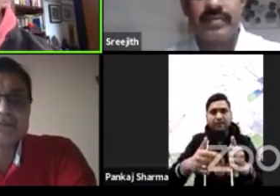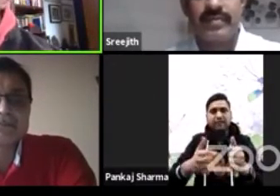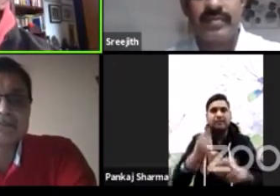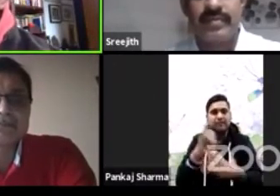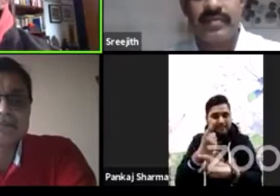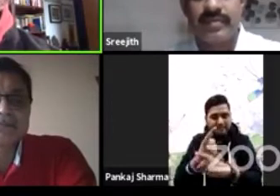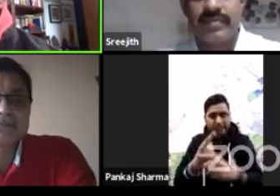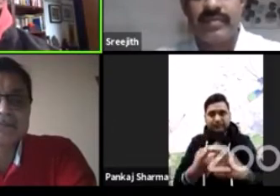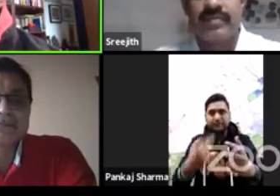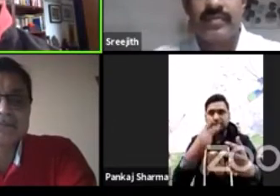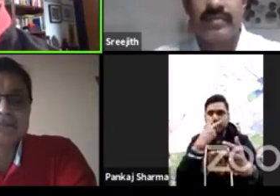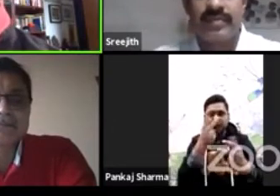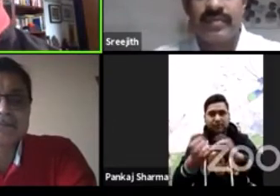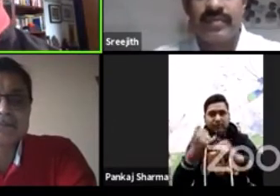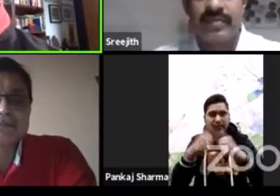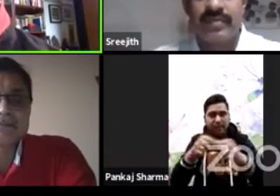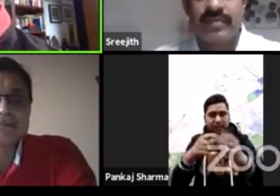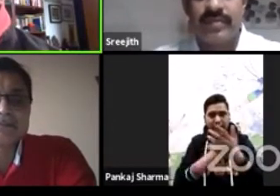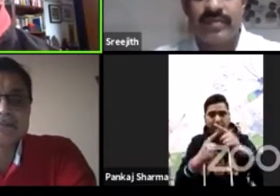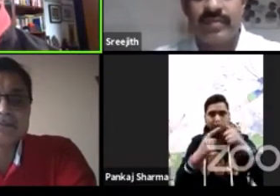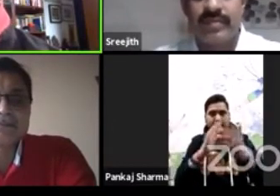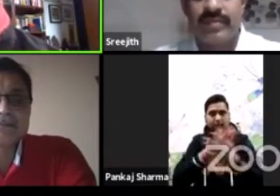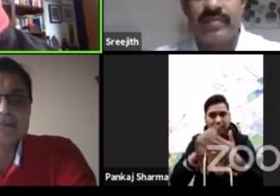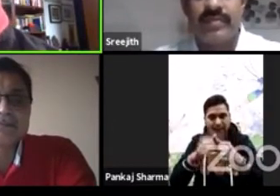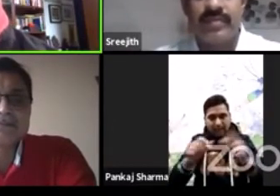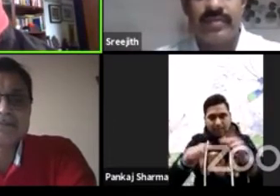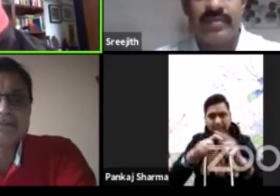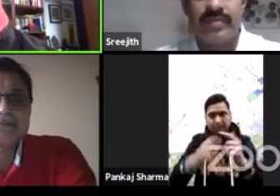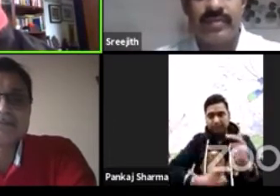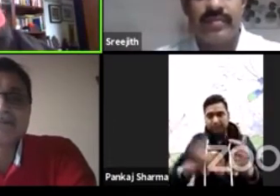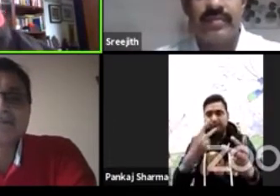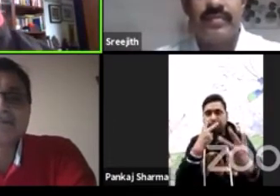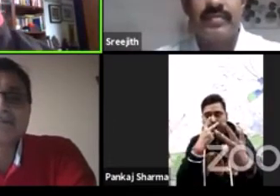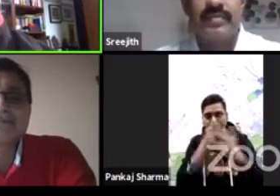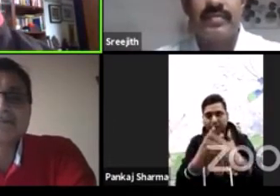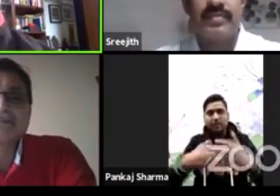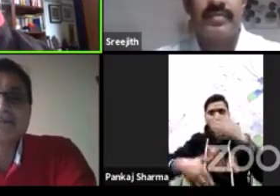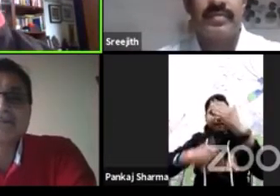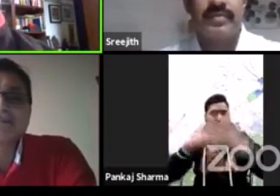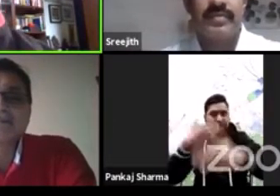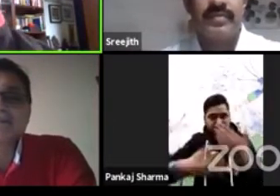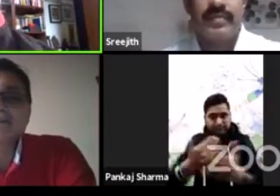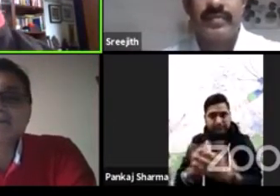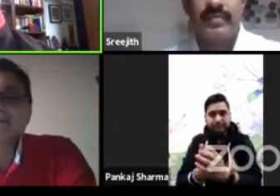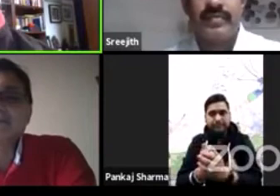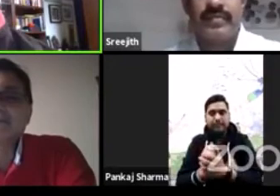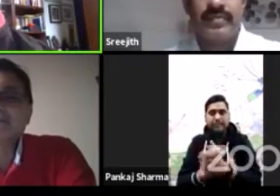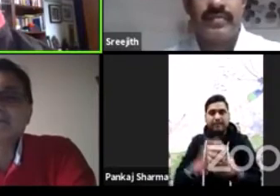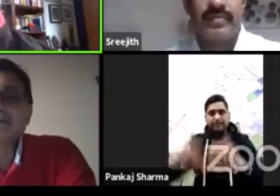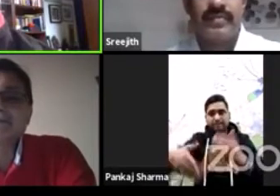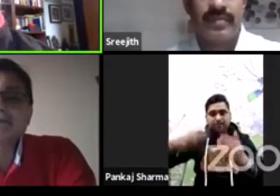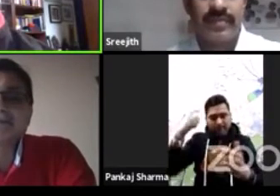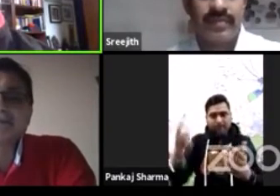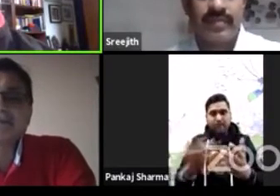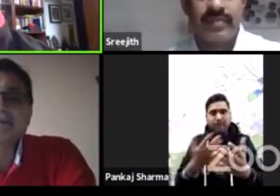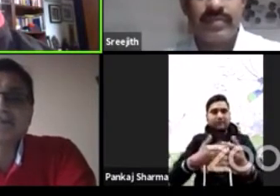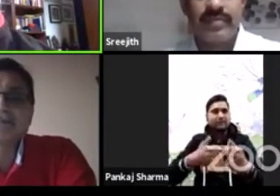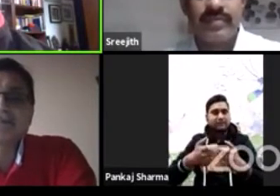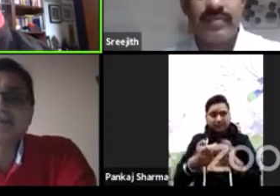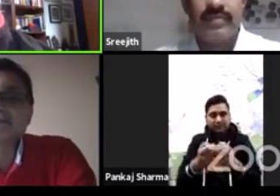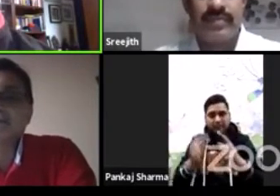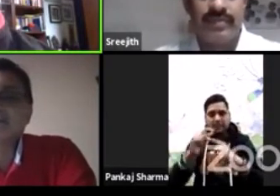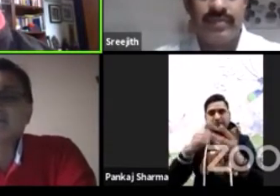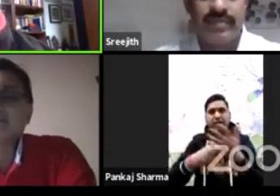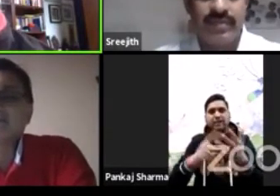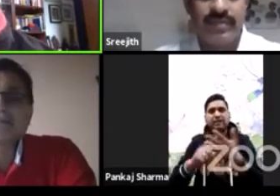publicity department and Capgemini may work on it and give it the widest coverage in the English press, in the language press, in